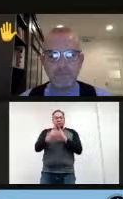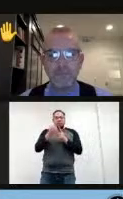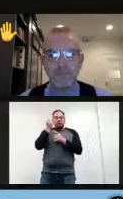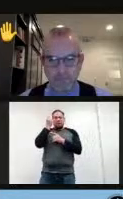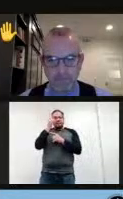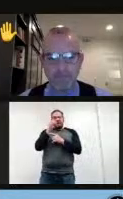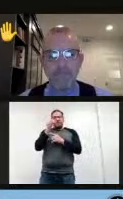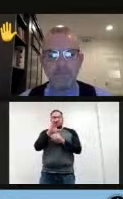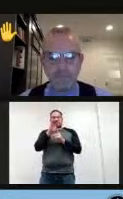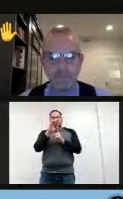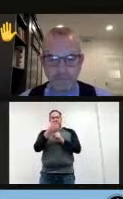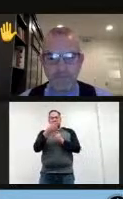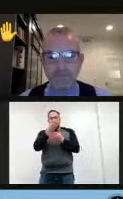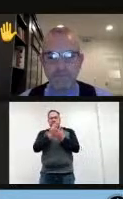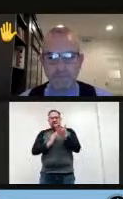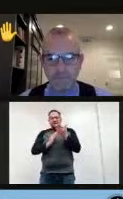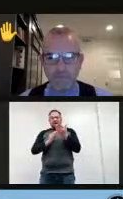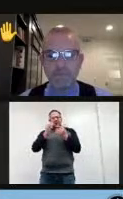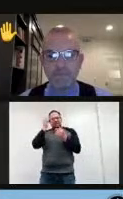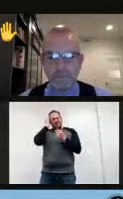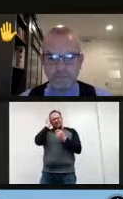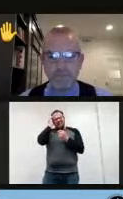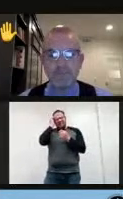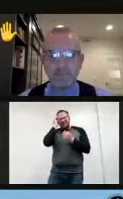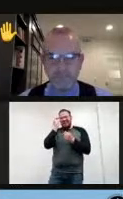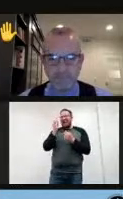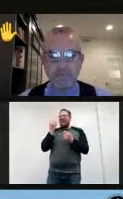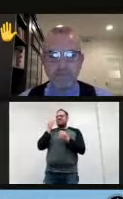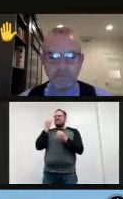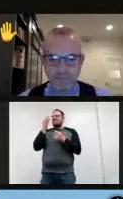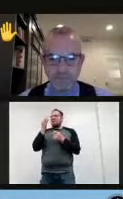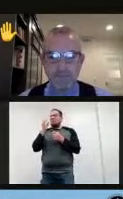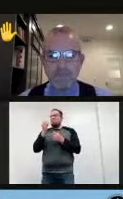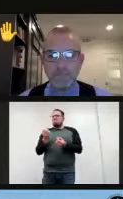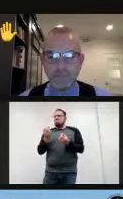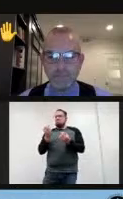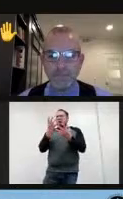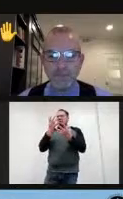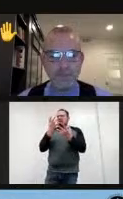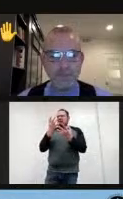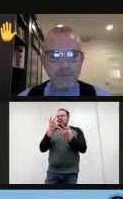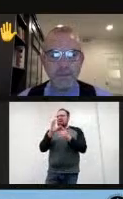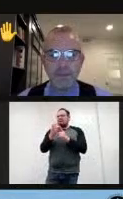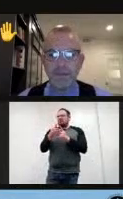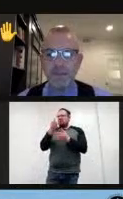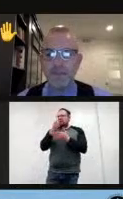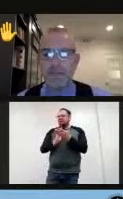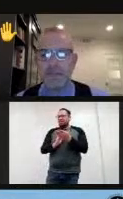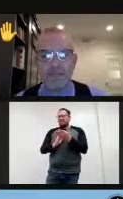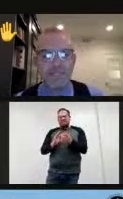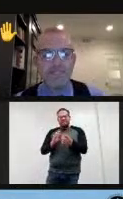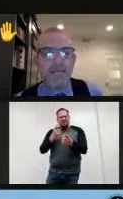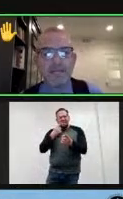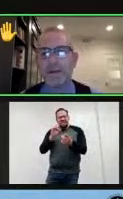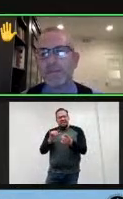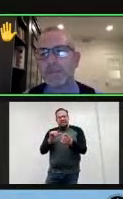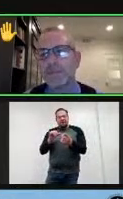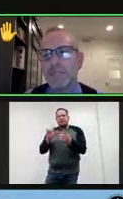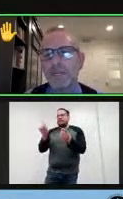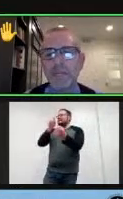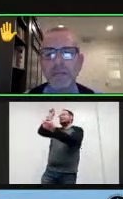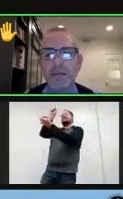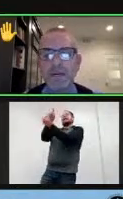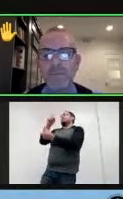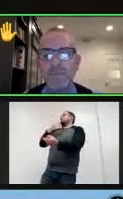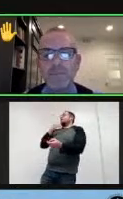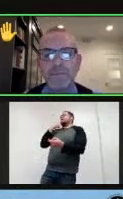cultural humility. I don't know if it's I don't know if the multi fits over there. Okay, and is that what you were gonna say as well? That's exactly what I was gonna